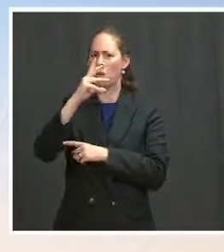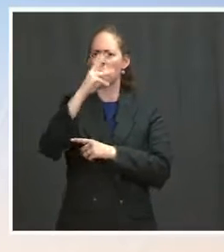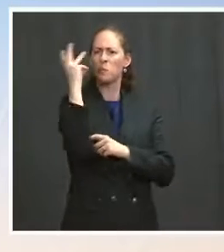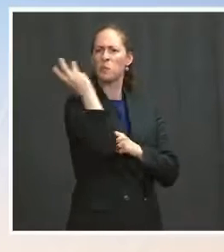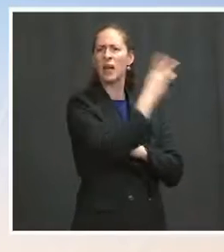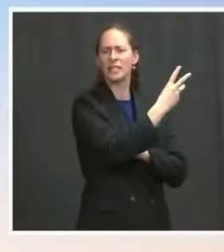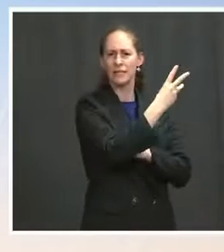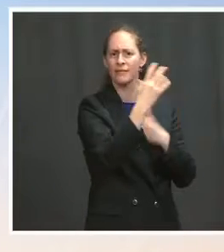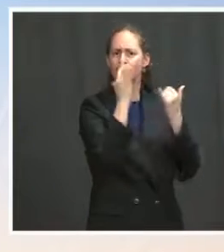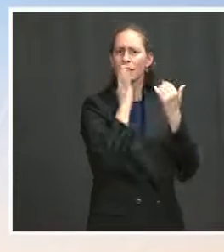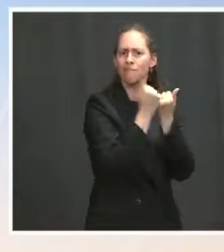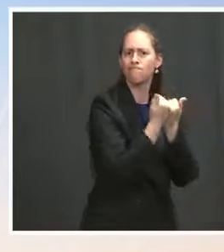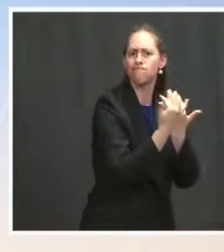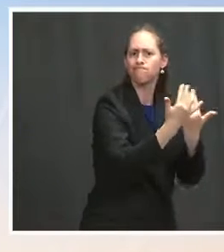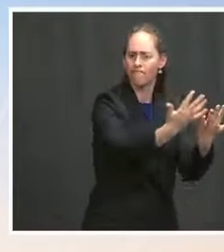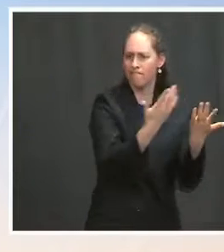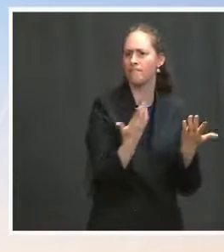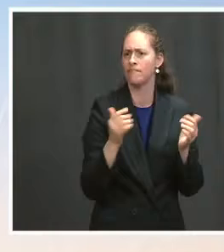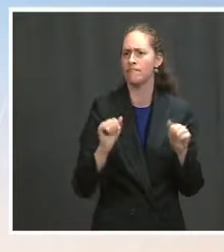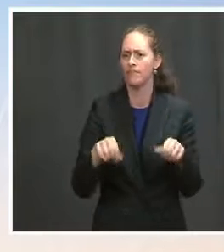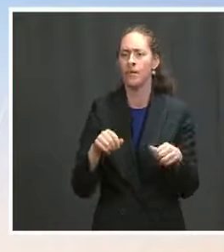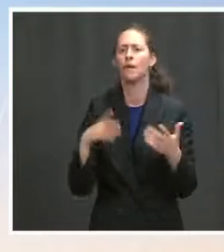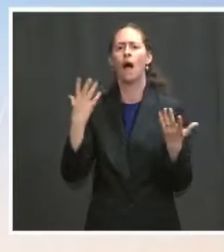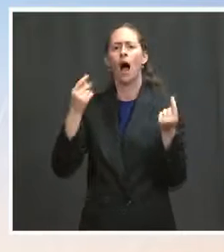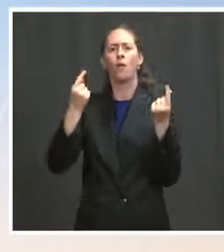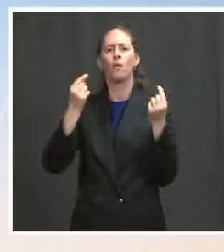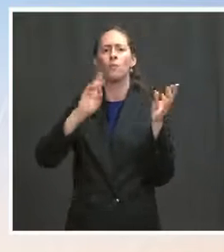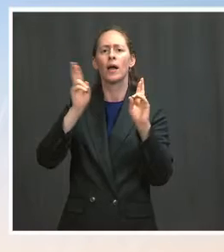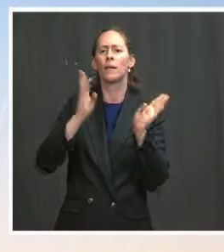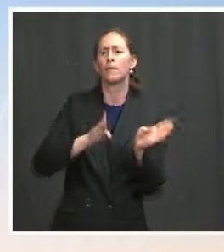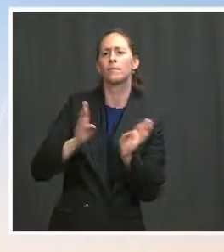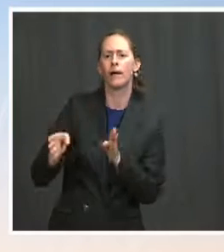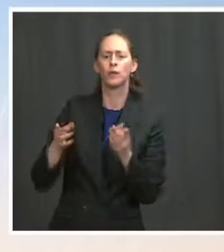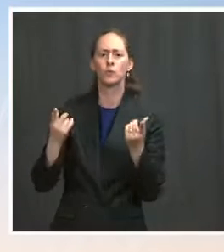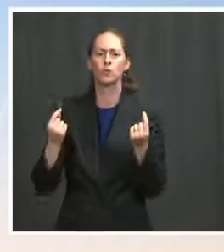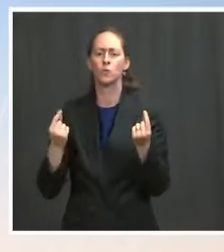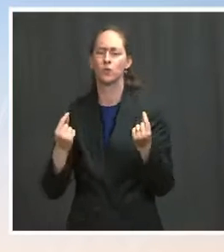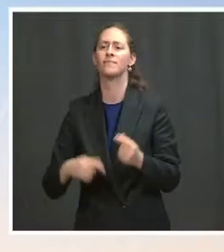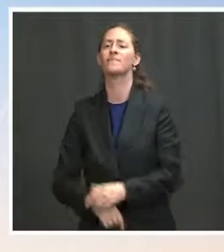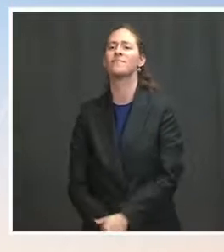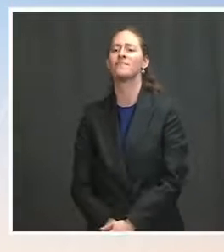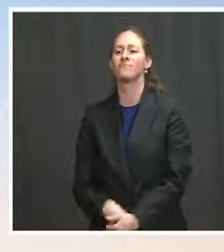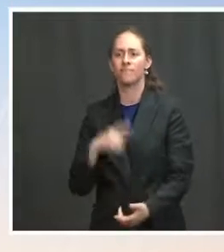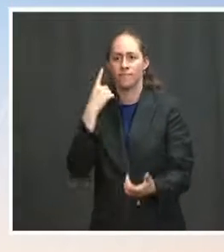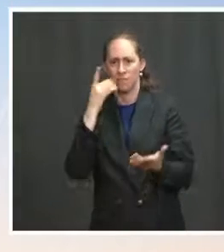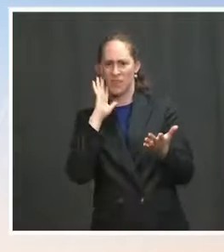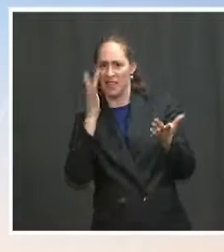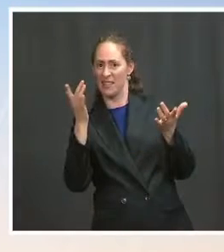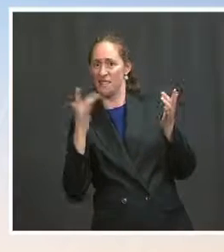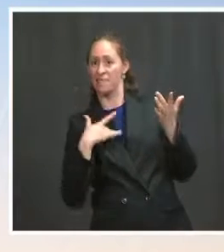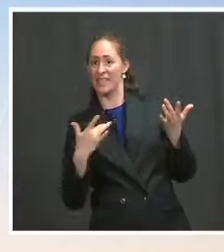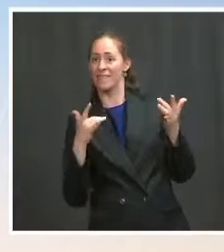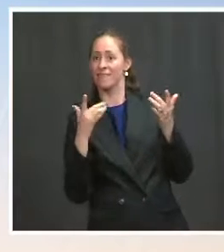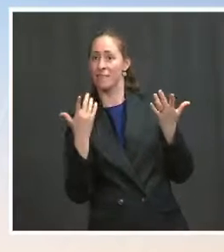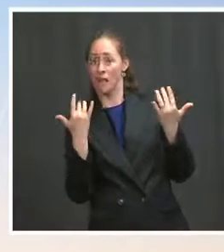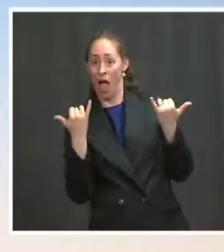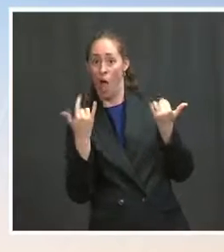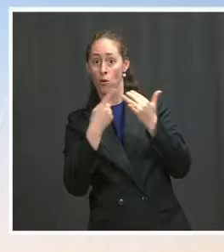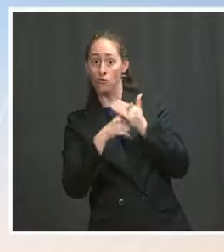States, and strengthening prevention, preparedness, and response efforts for this wildfire season, which is already outpacing last